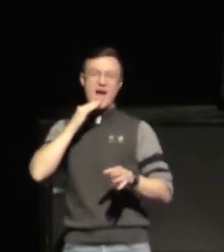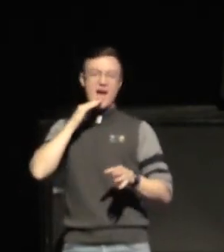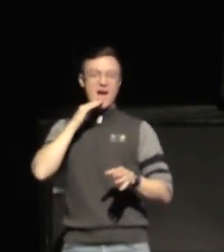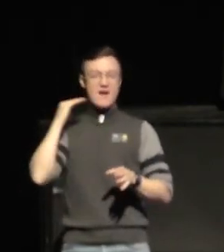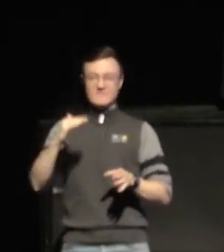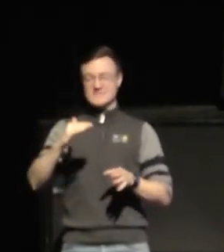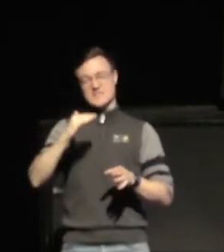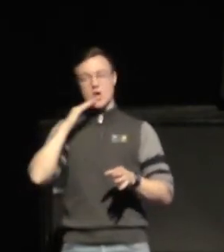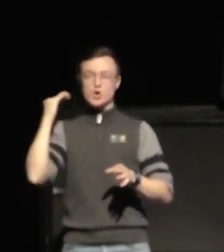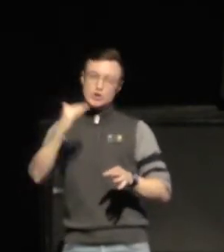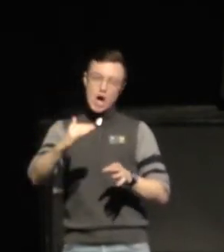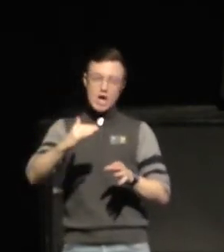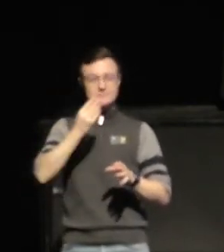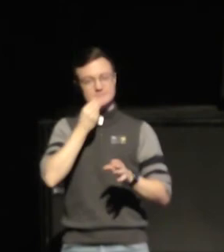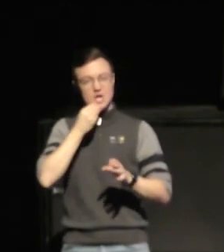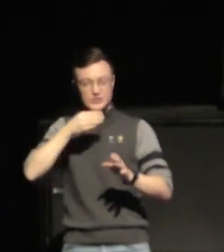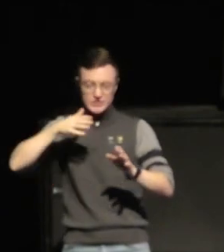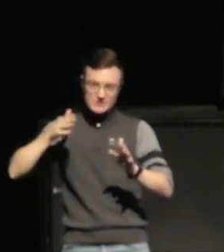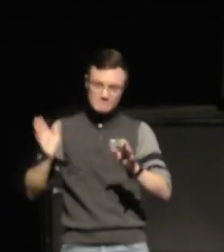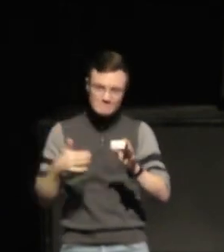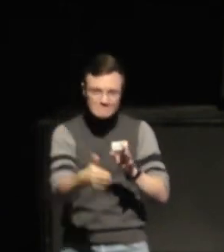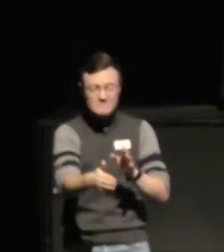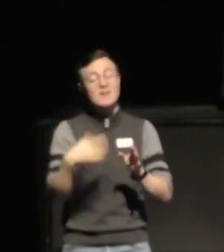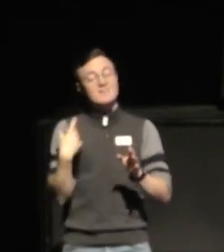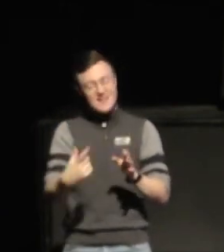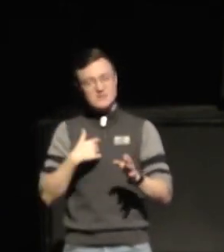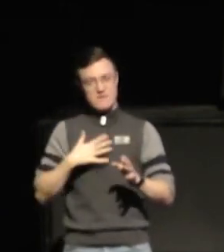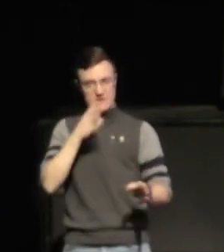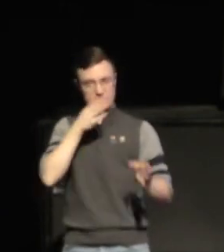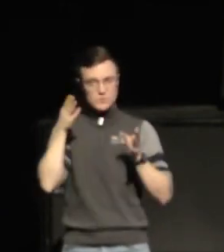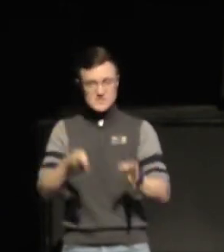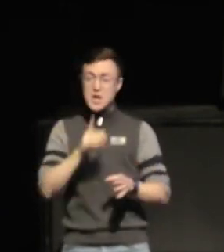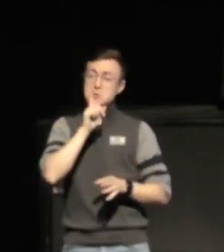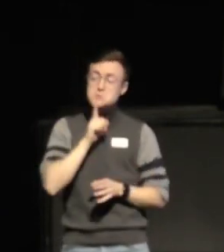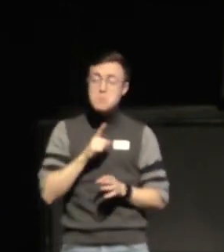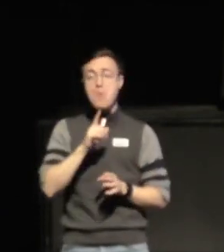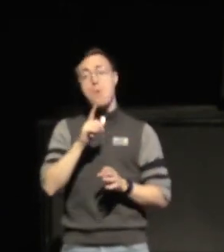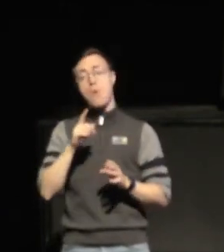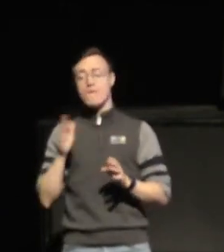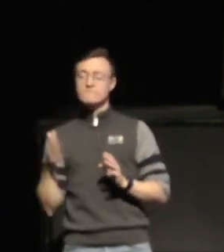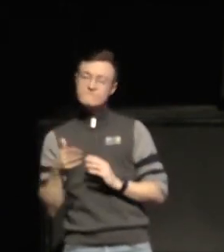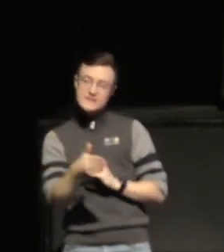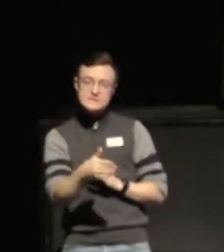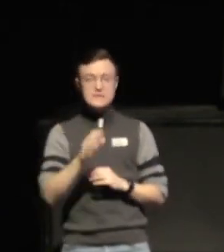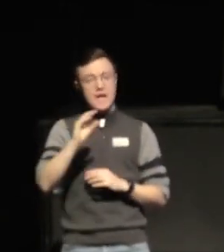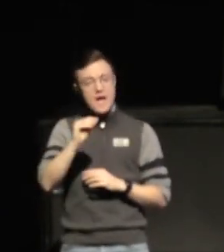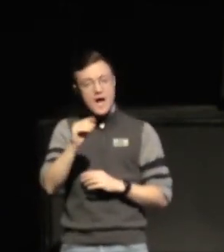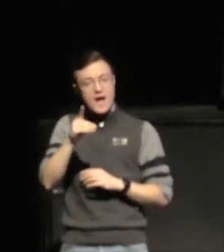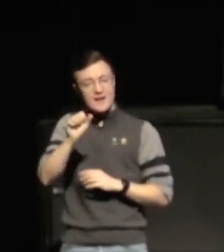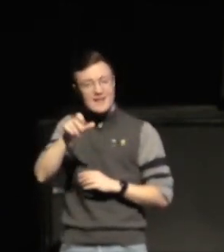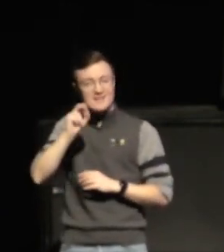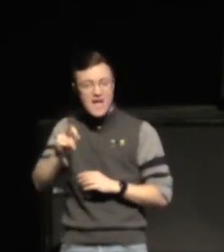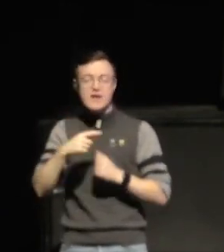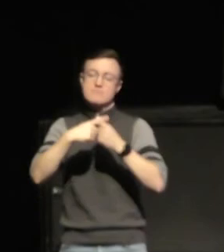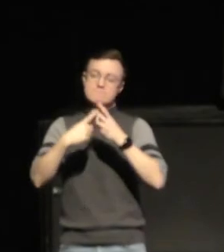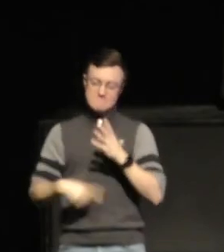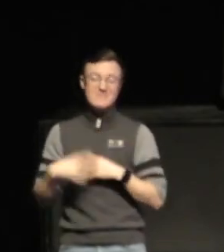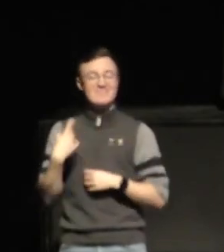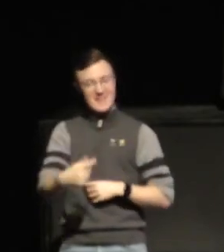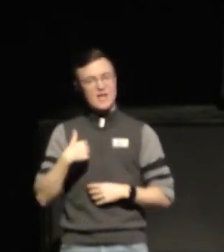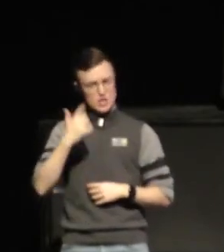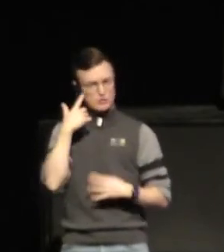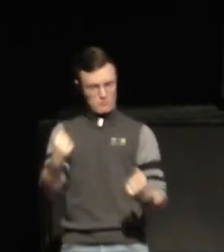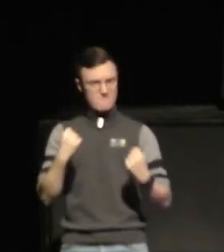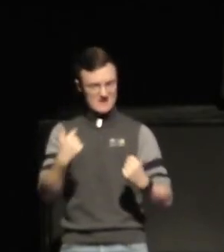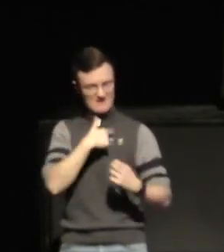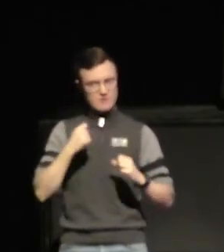person, and I think the role of aquatic foods, algae, small fish, etc., can also be hugely important. And before getting to